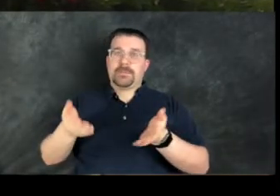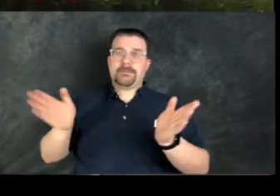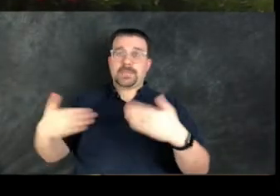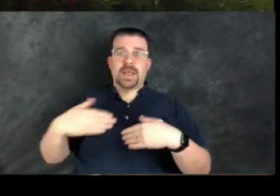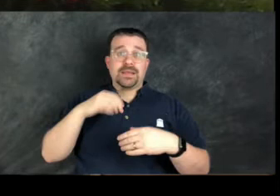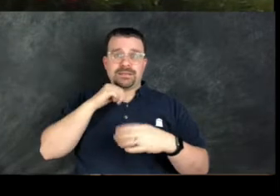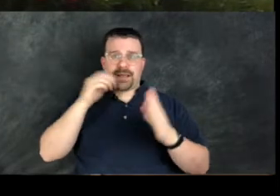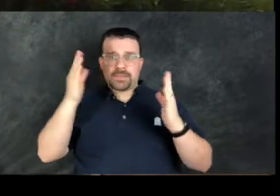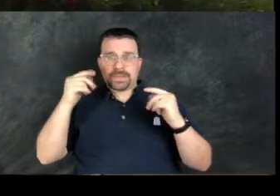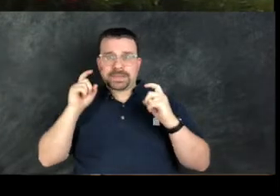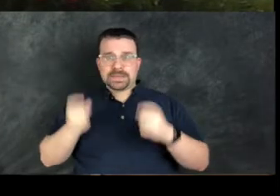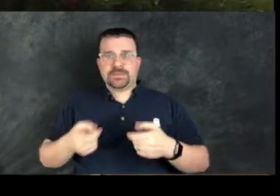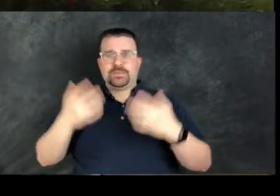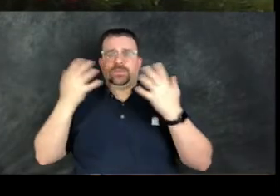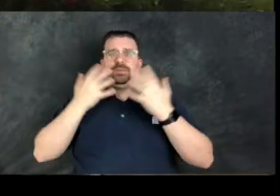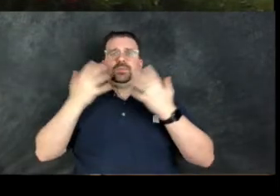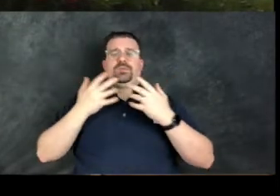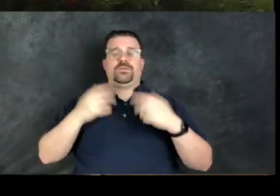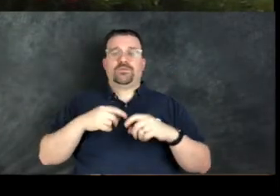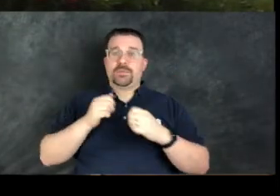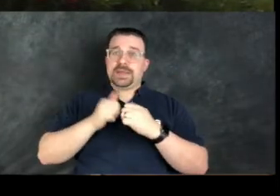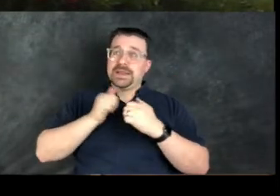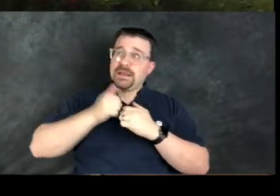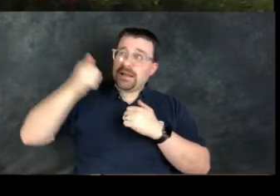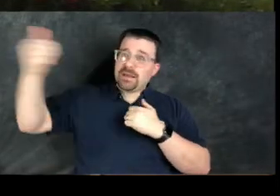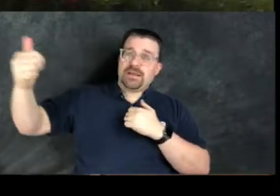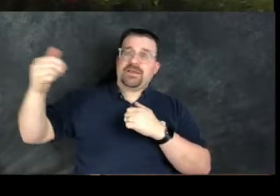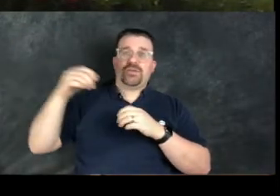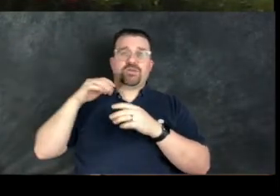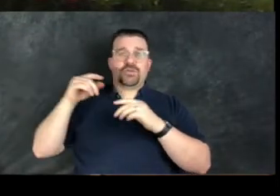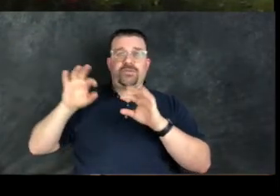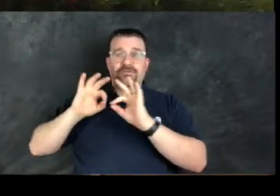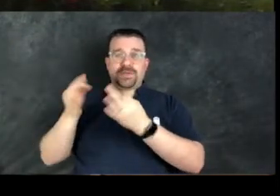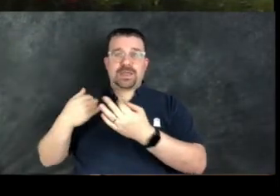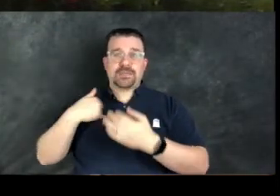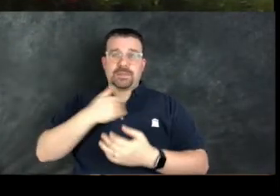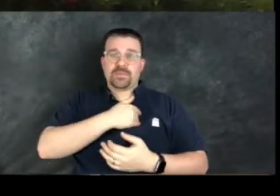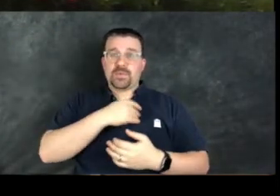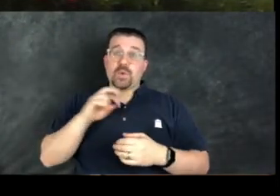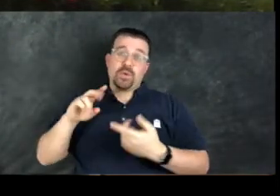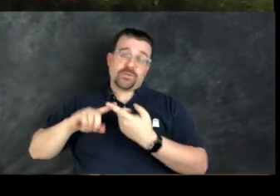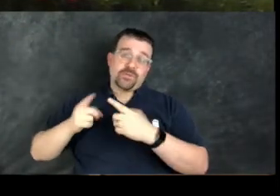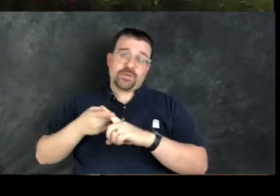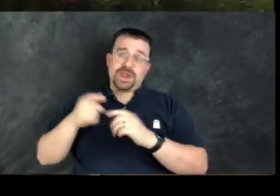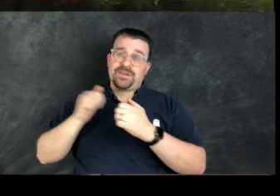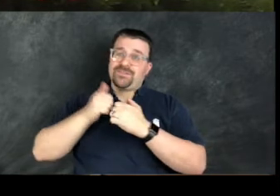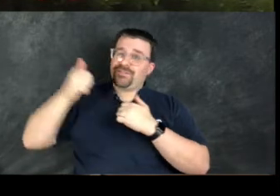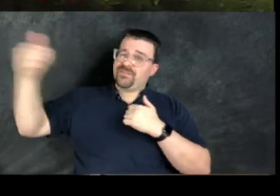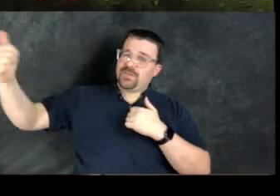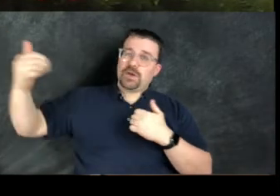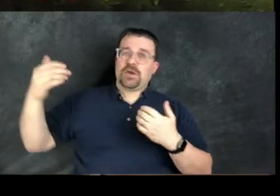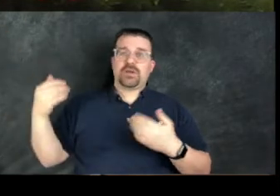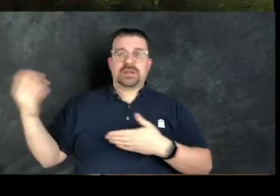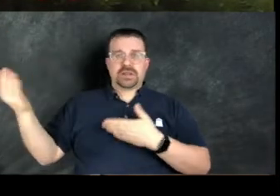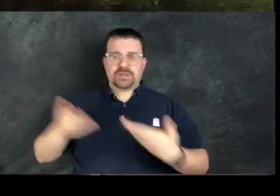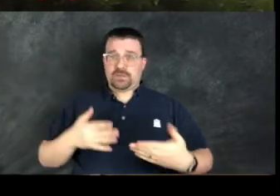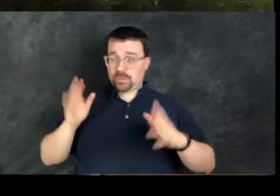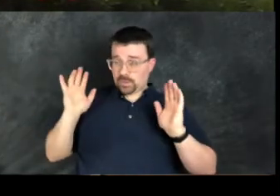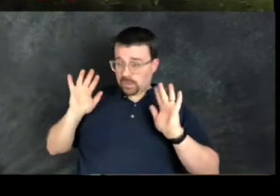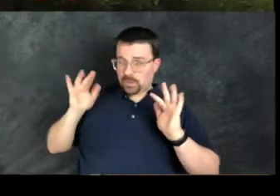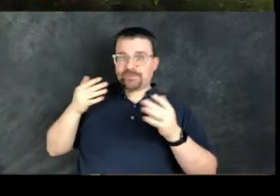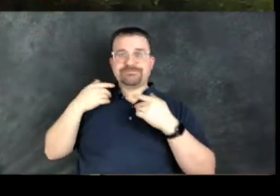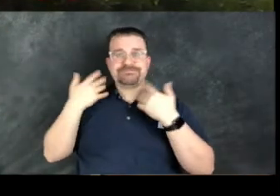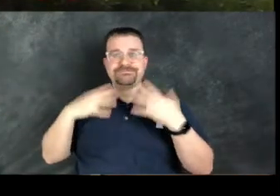unexpected gifts from a distant relative or friend. Why, even as cranky as the